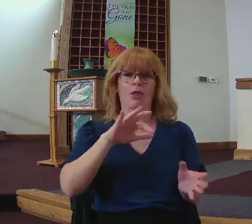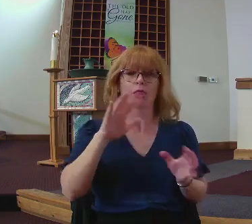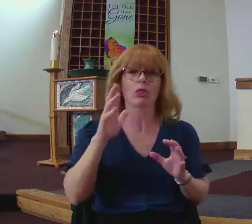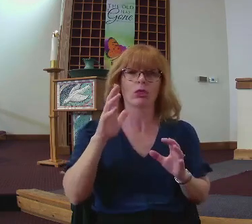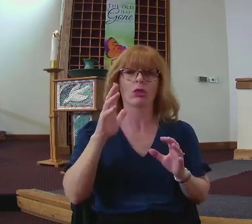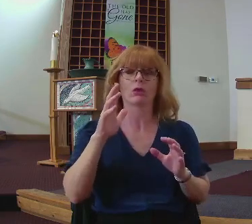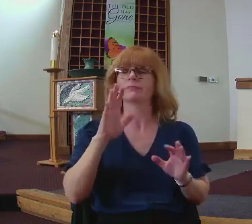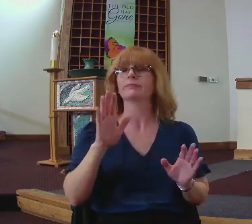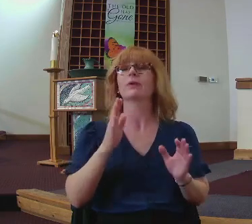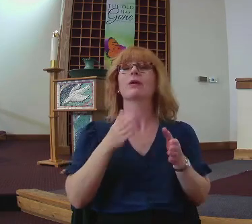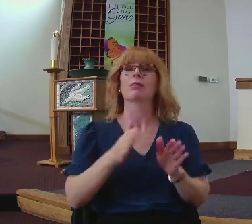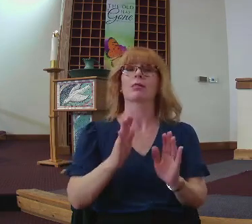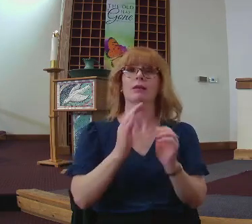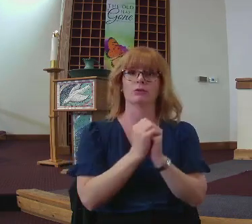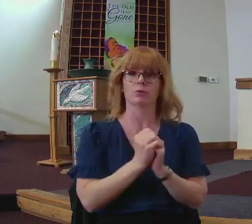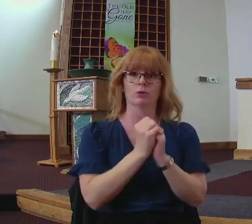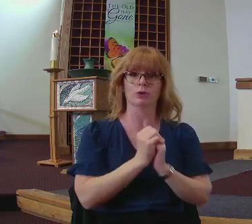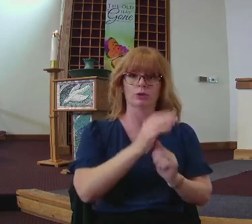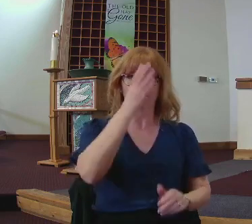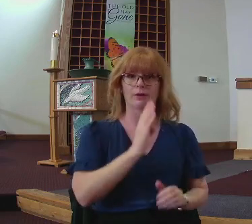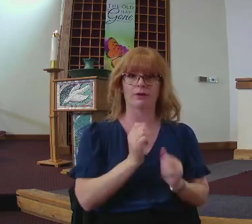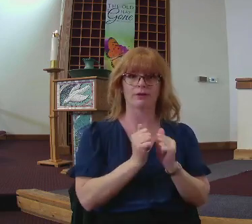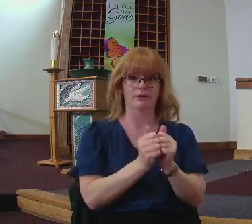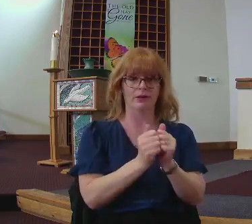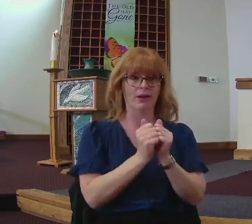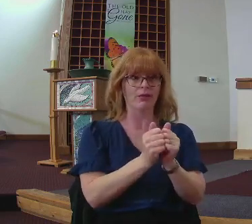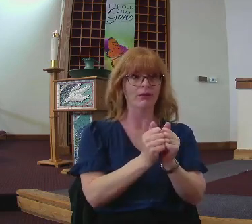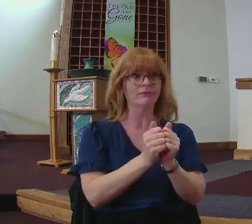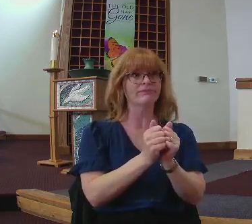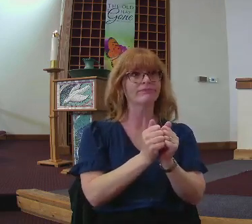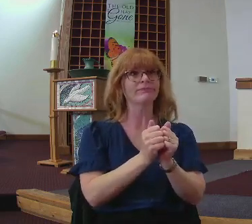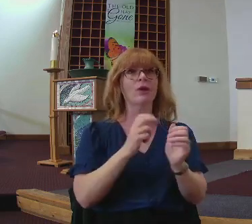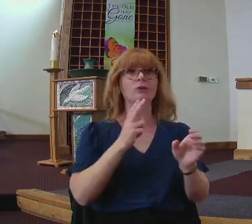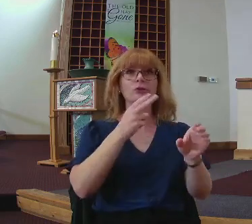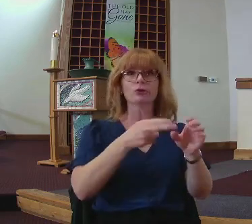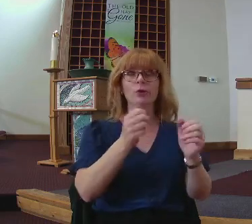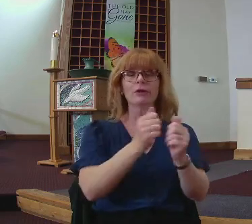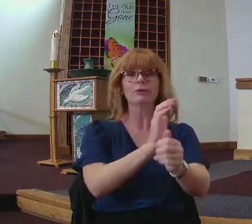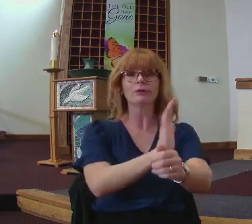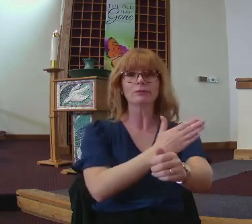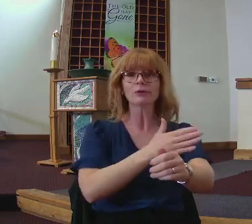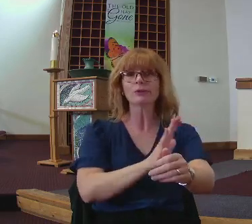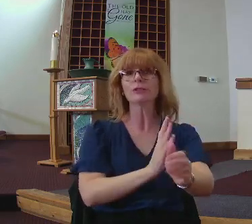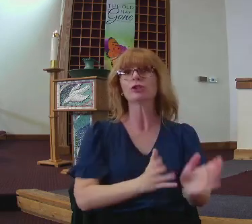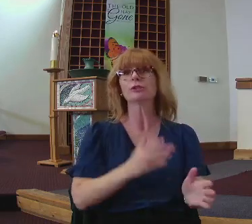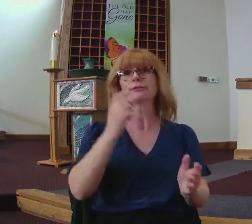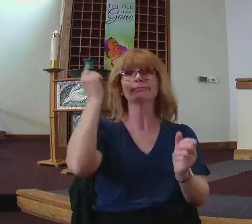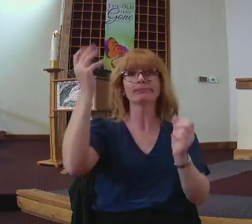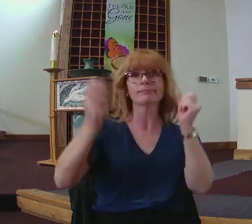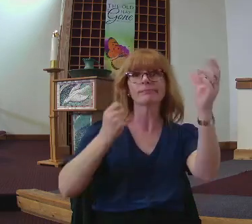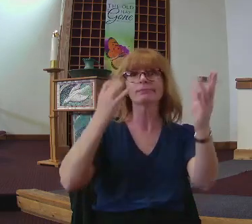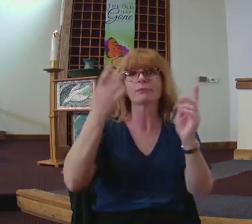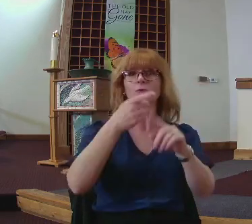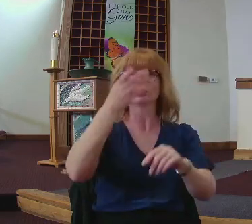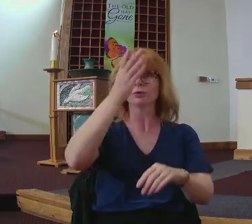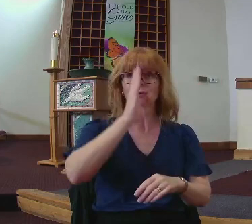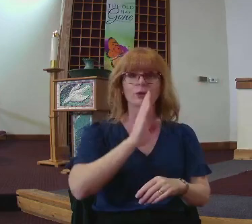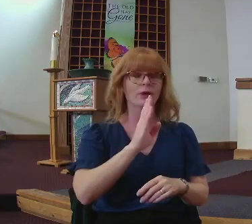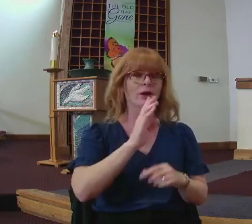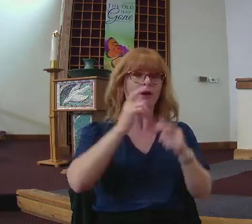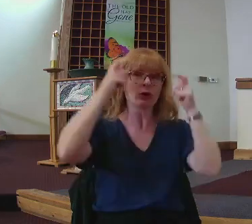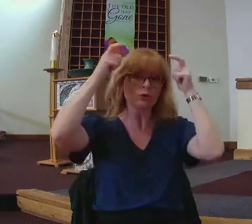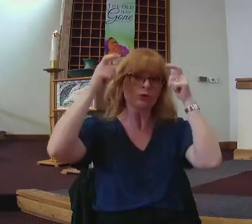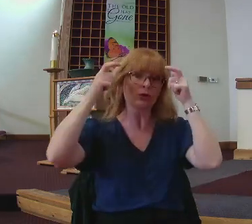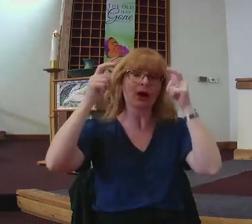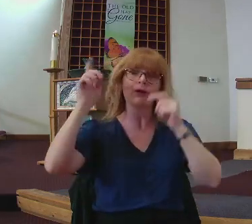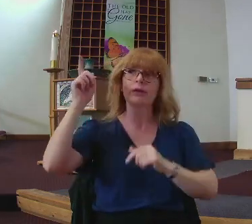Let's worship God together. Will you join with me and our musicians and lifting your voice to God as we sing together, Crown Him